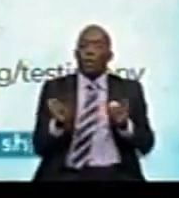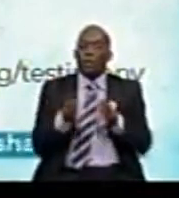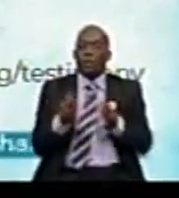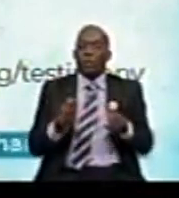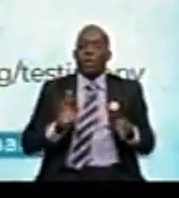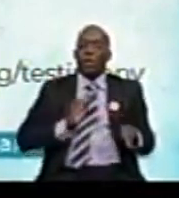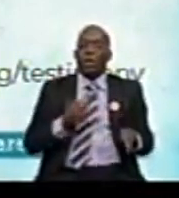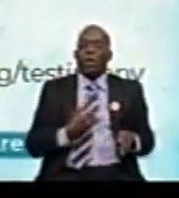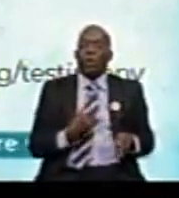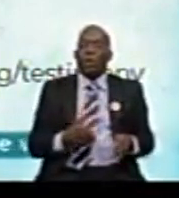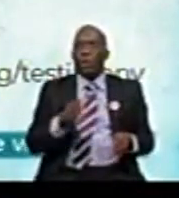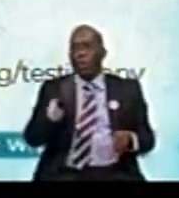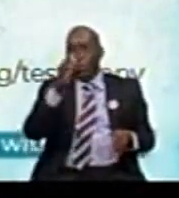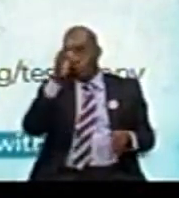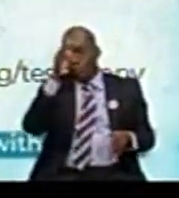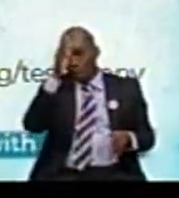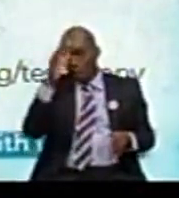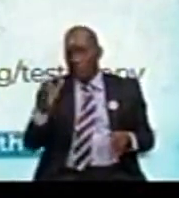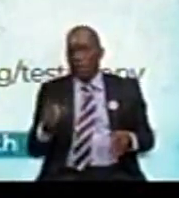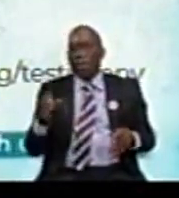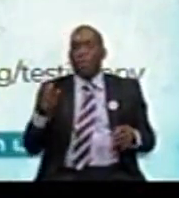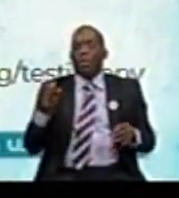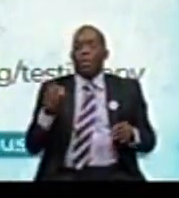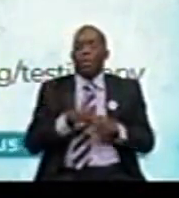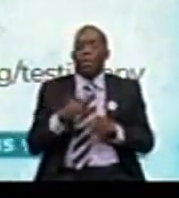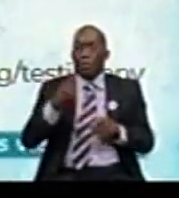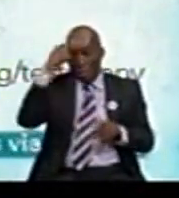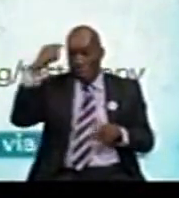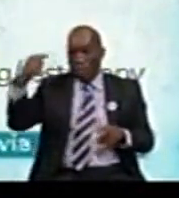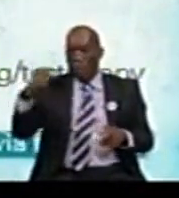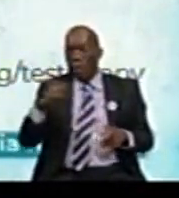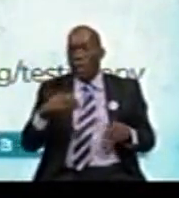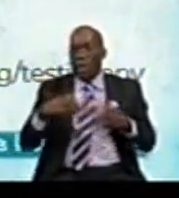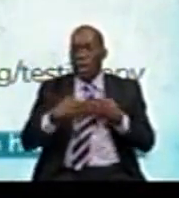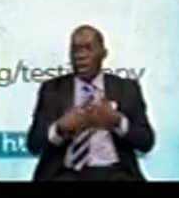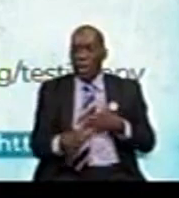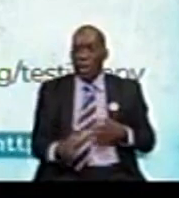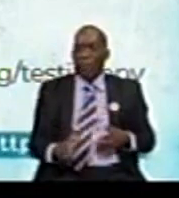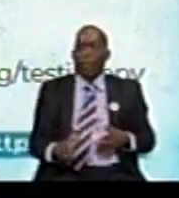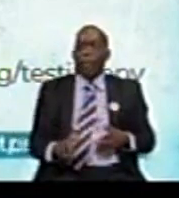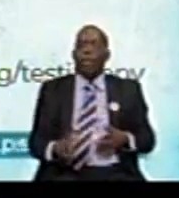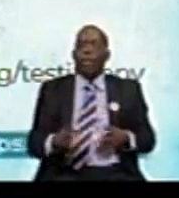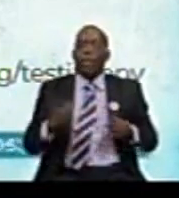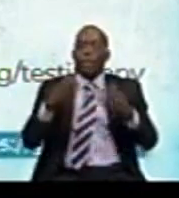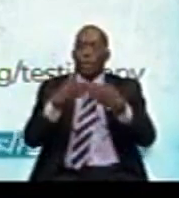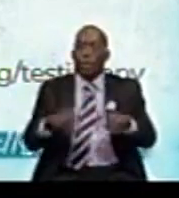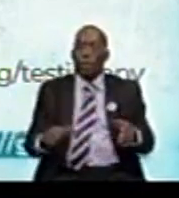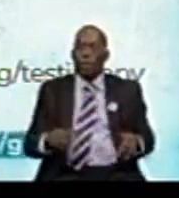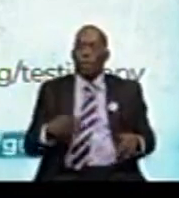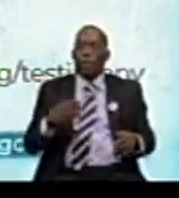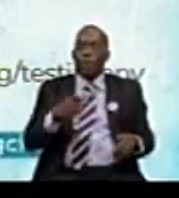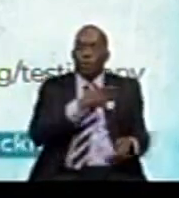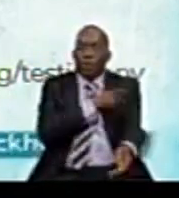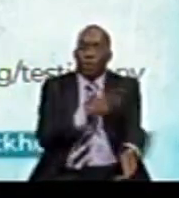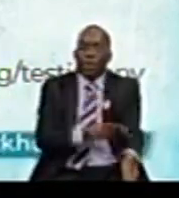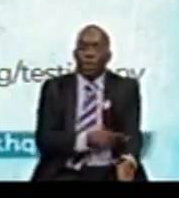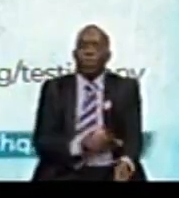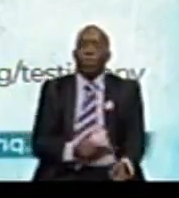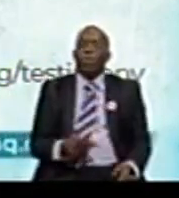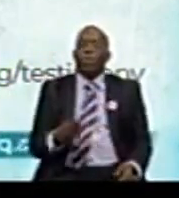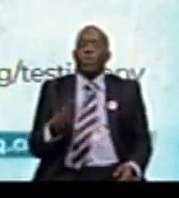of 2 years and several miscarriages. God showed up. Praise the